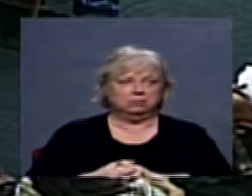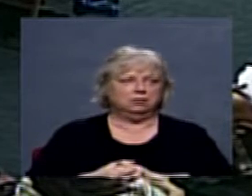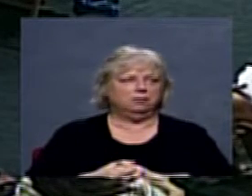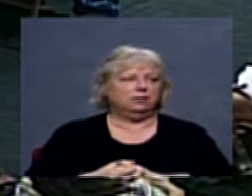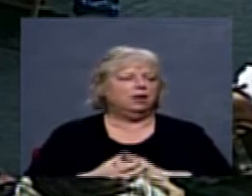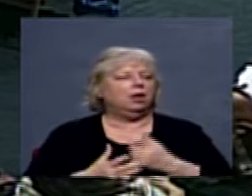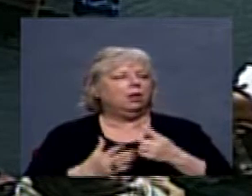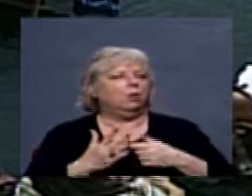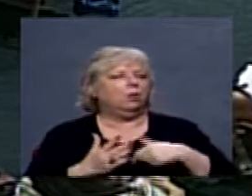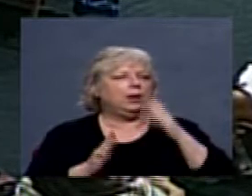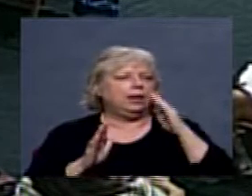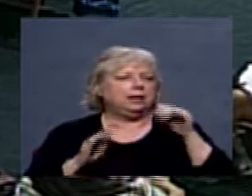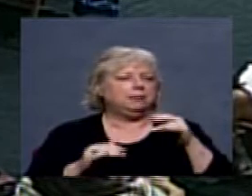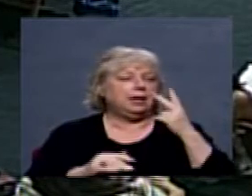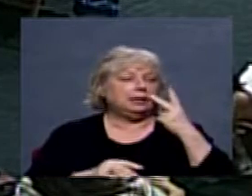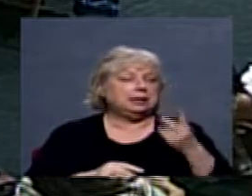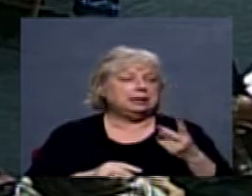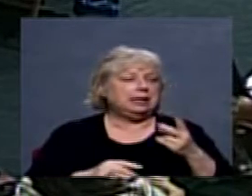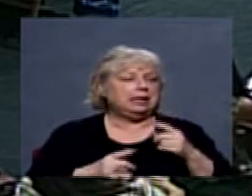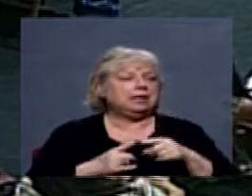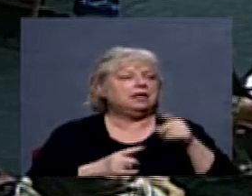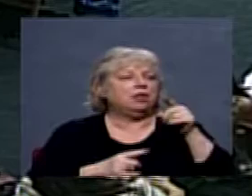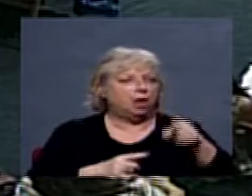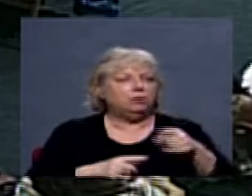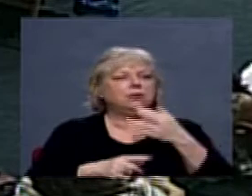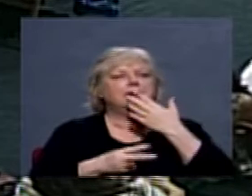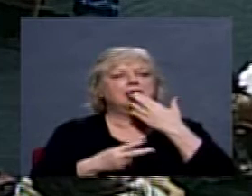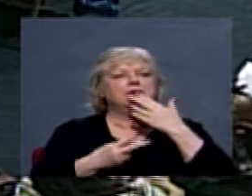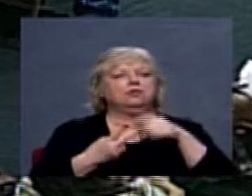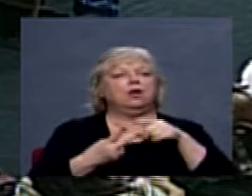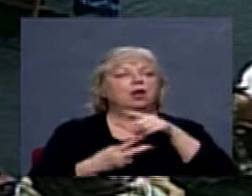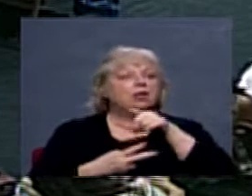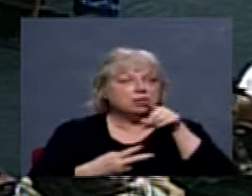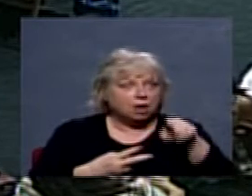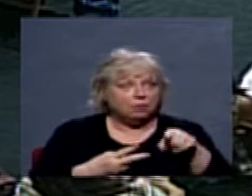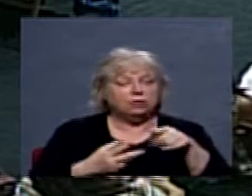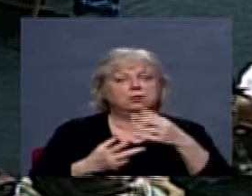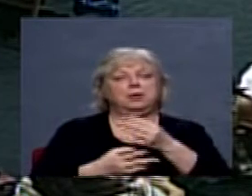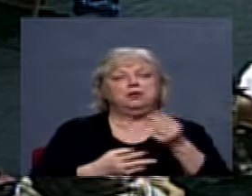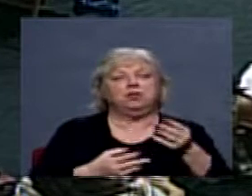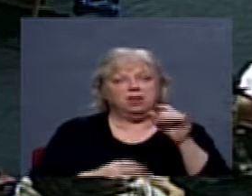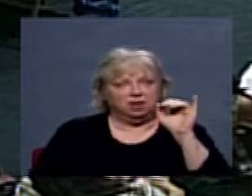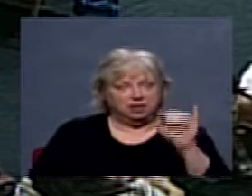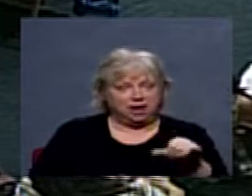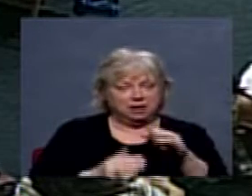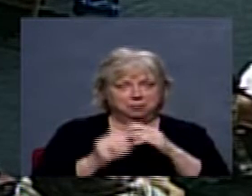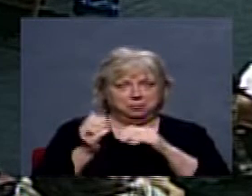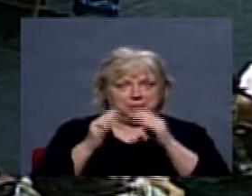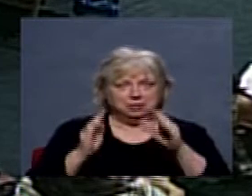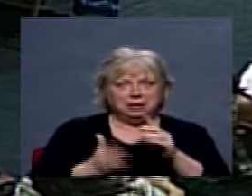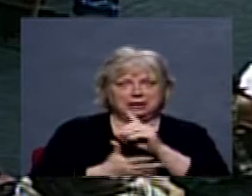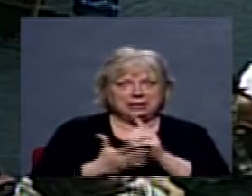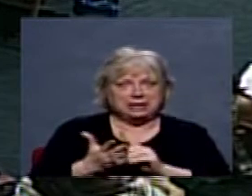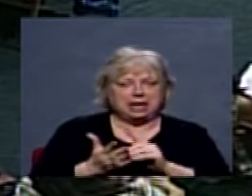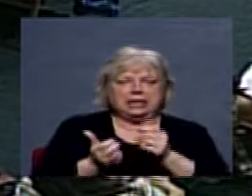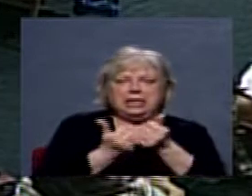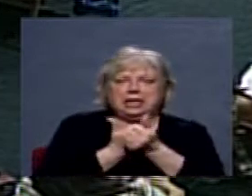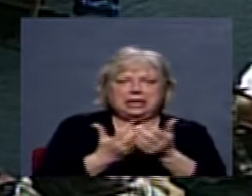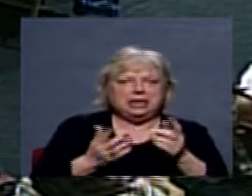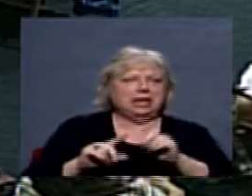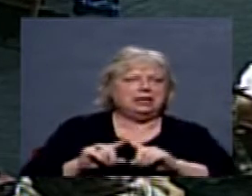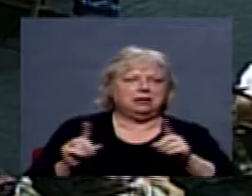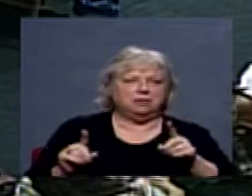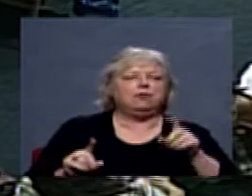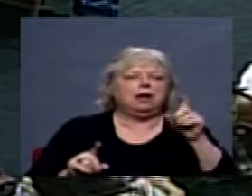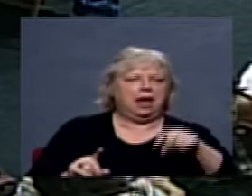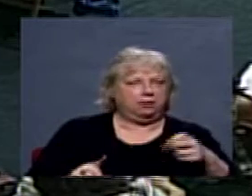What we would expect to see is those colors, those materials, that building design. Anything different will cause it to have to